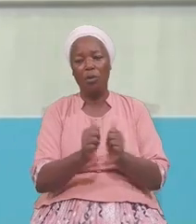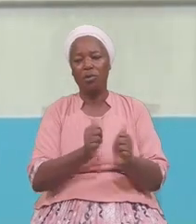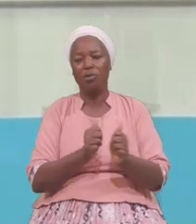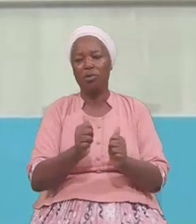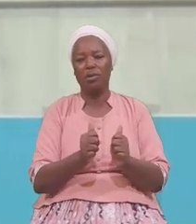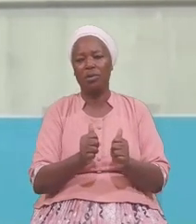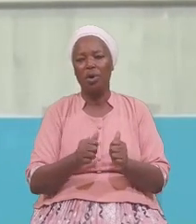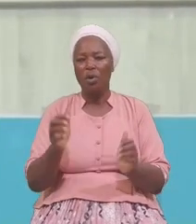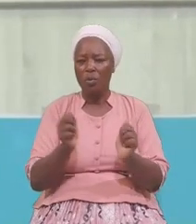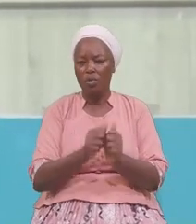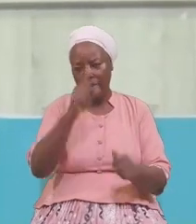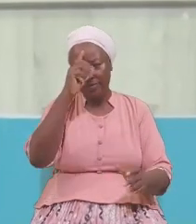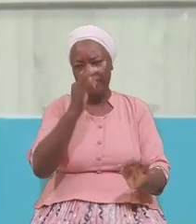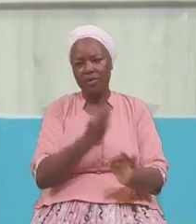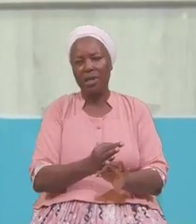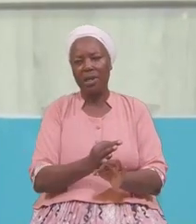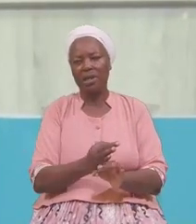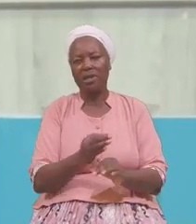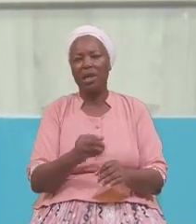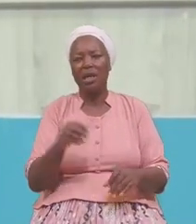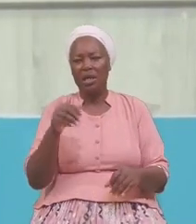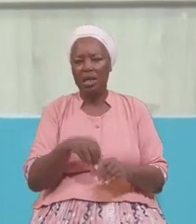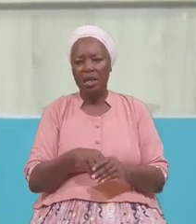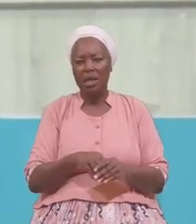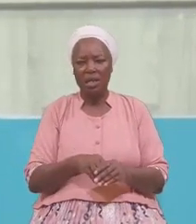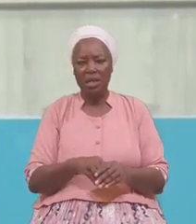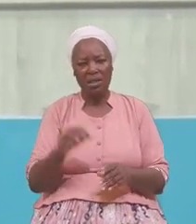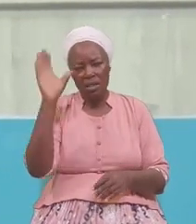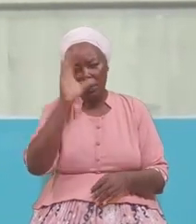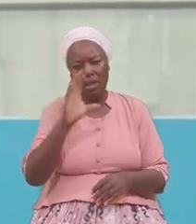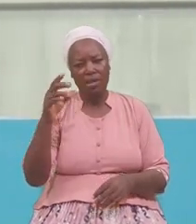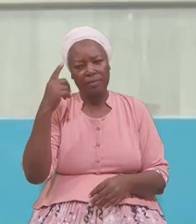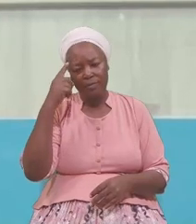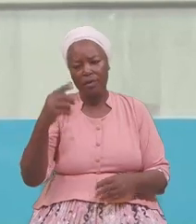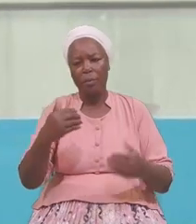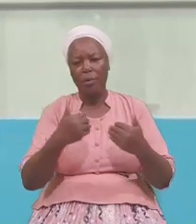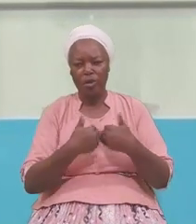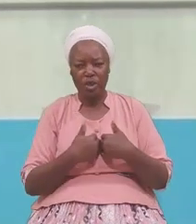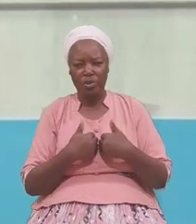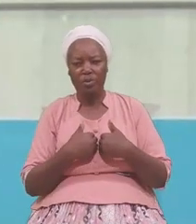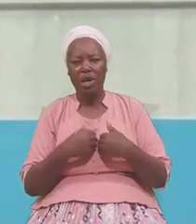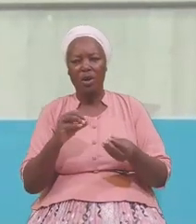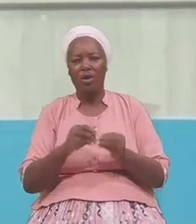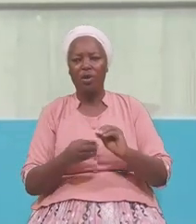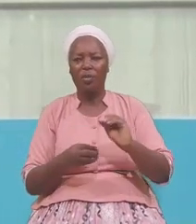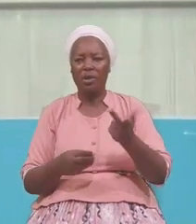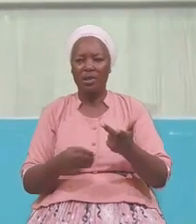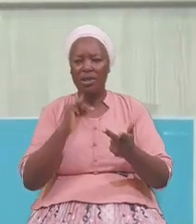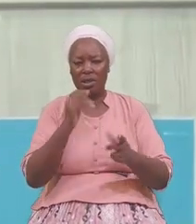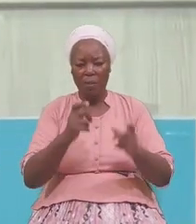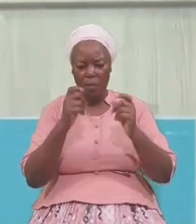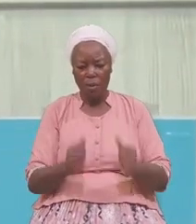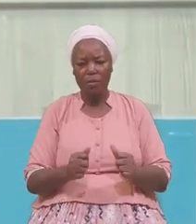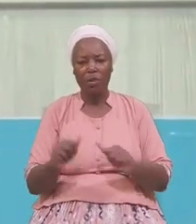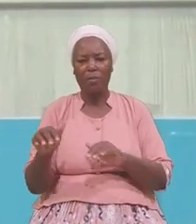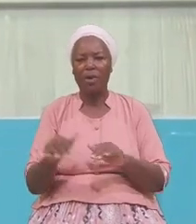with faith in sight for possession. Number three, the prompt